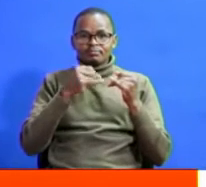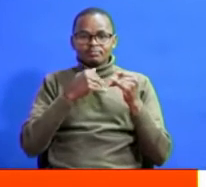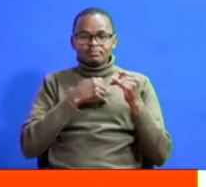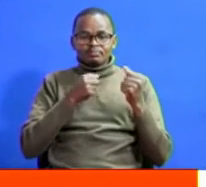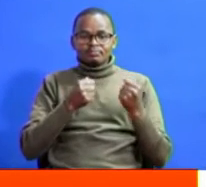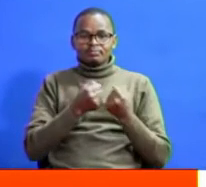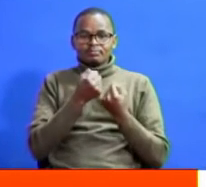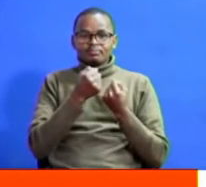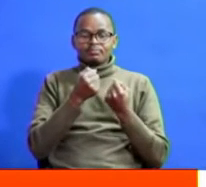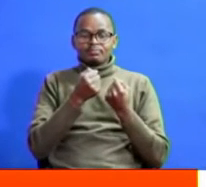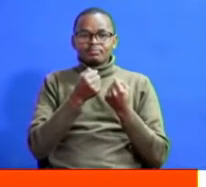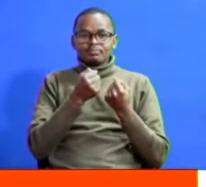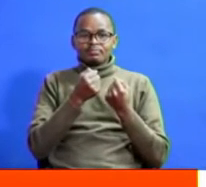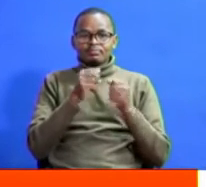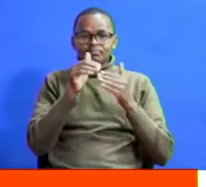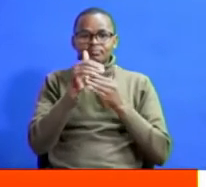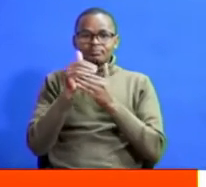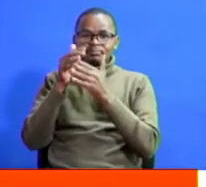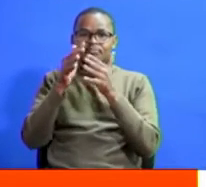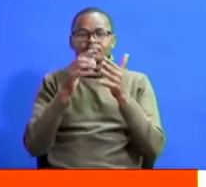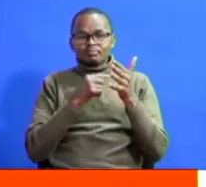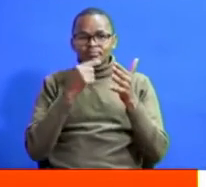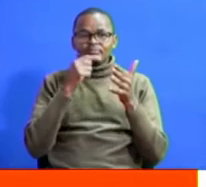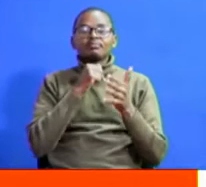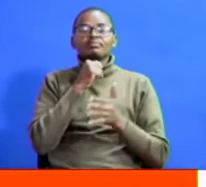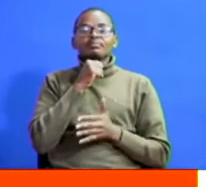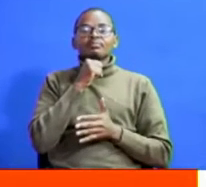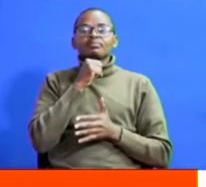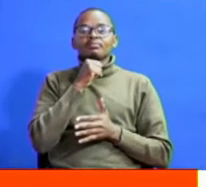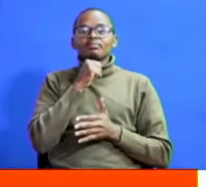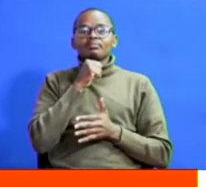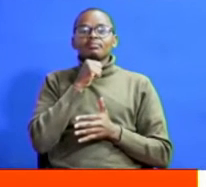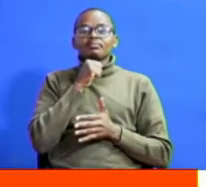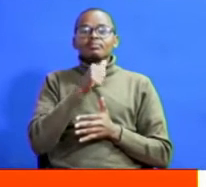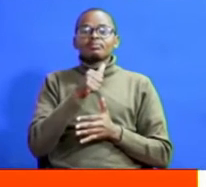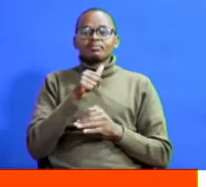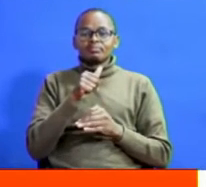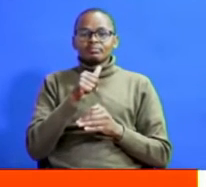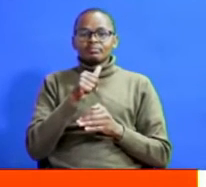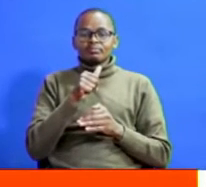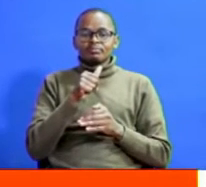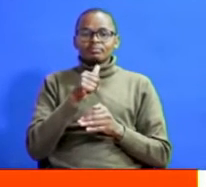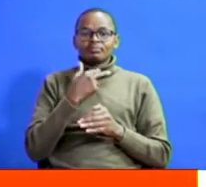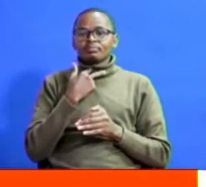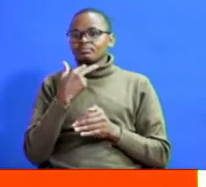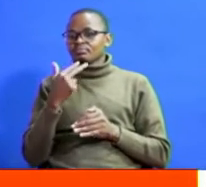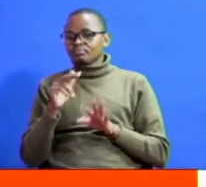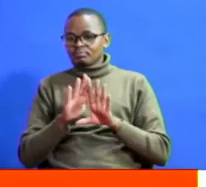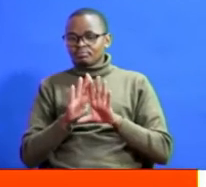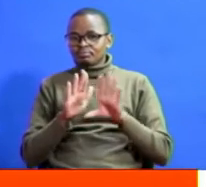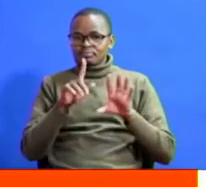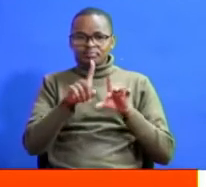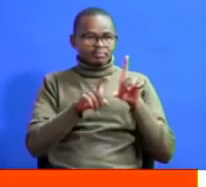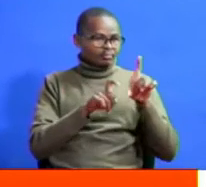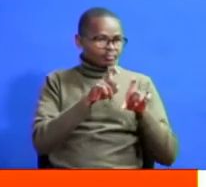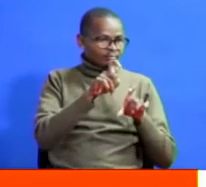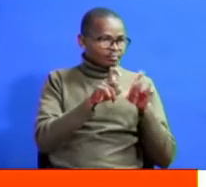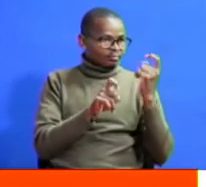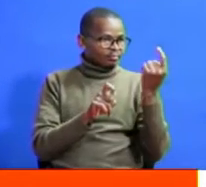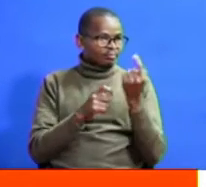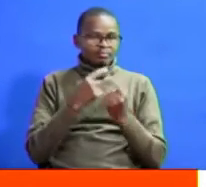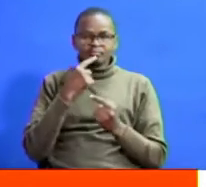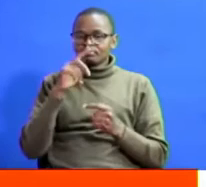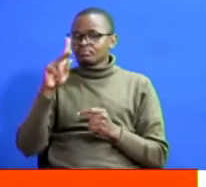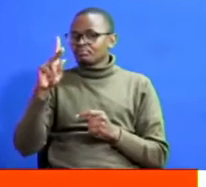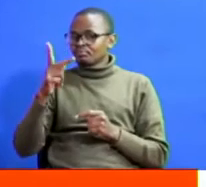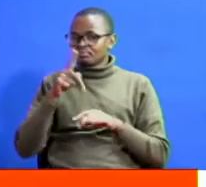happening in the watch of leaders who did not, raise voices. They did not question this. They're only saying it to